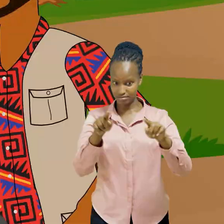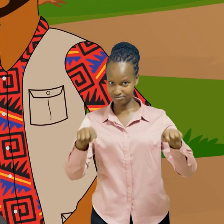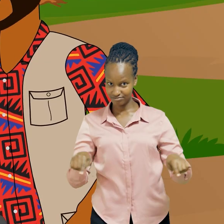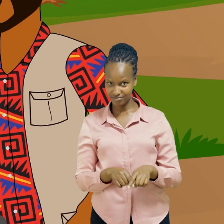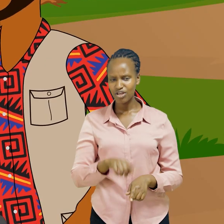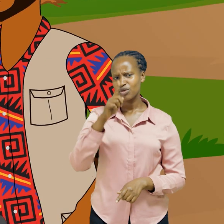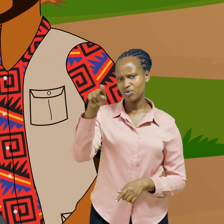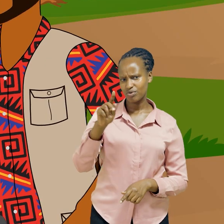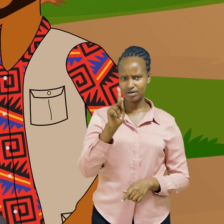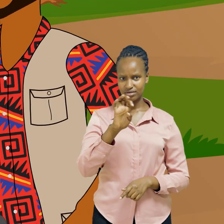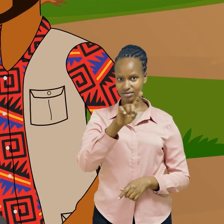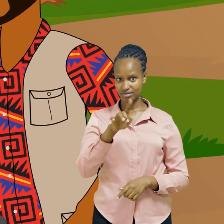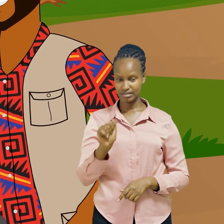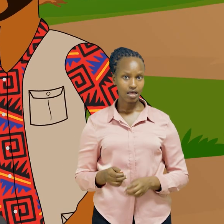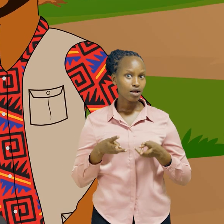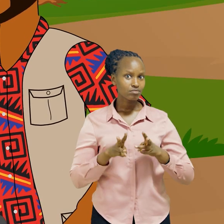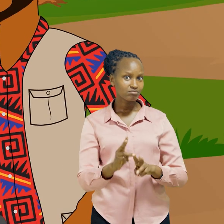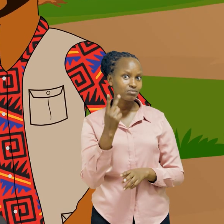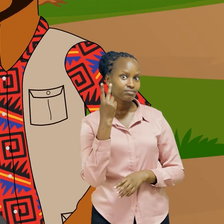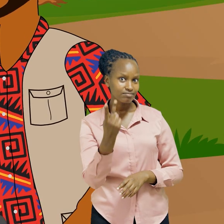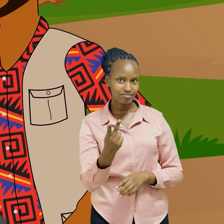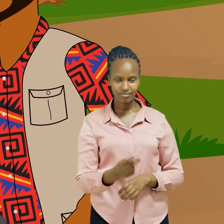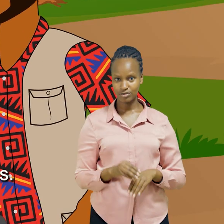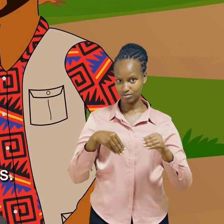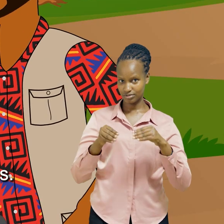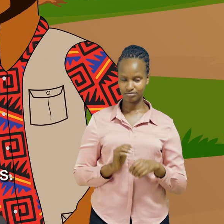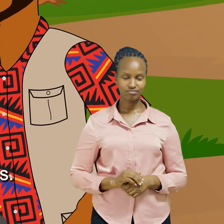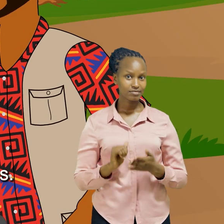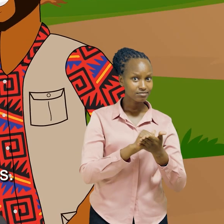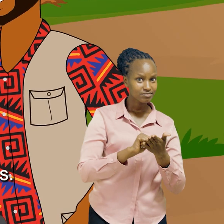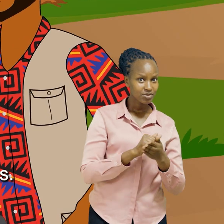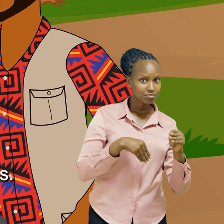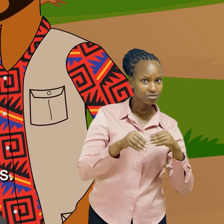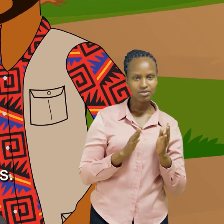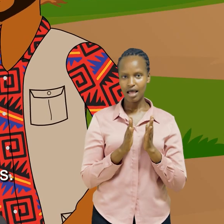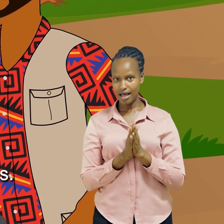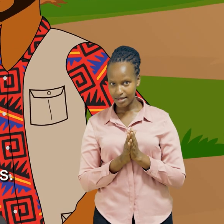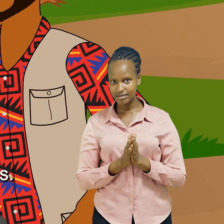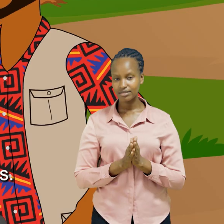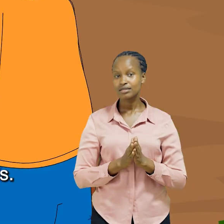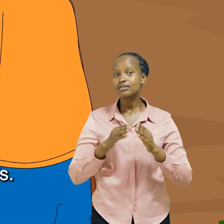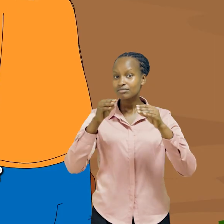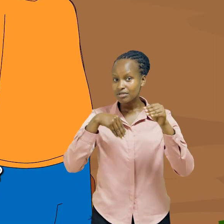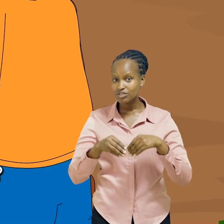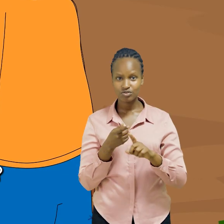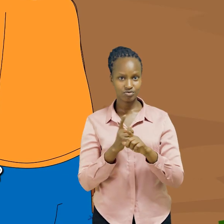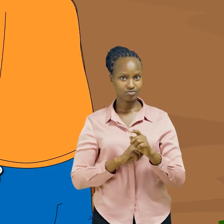garden. You are right, Keza. There are two kinds of materials, the natural materials and the artificial materials.